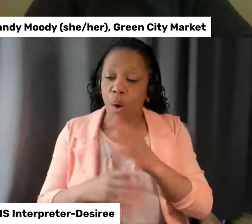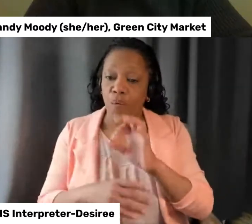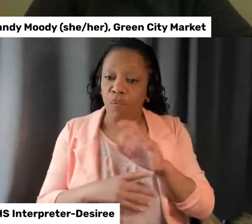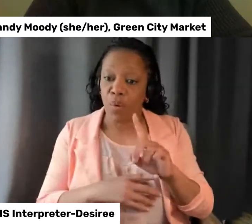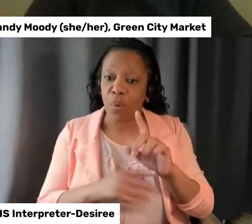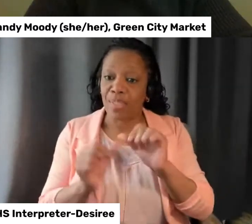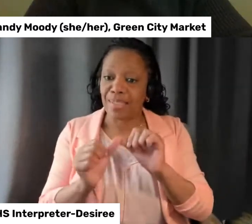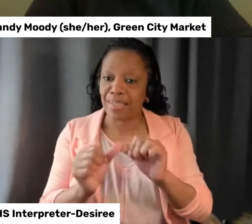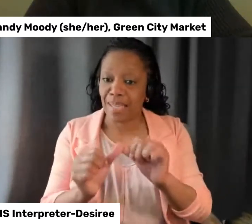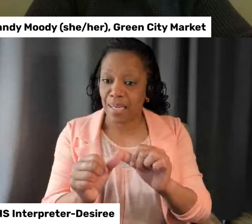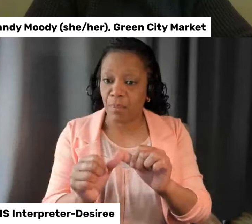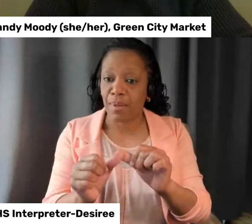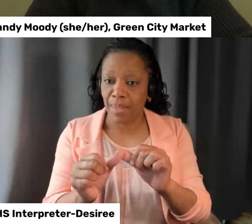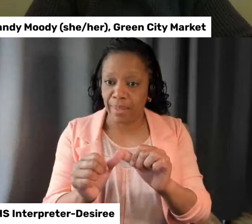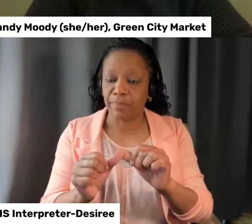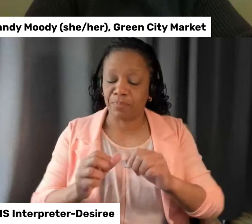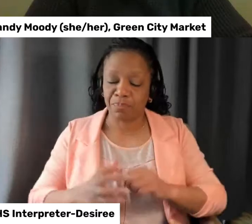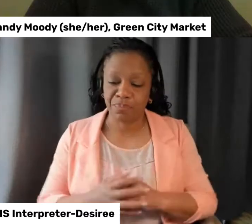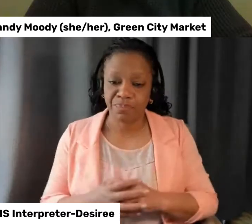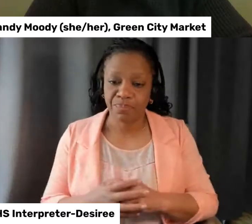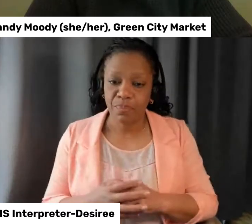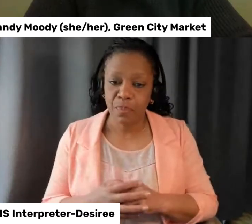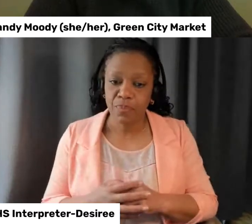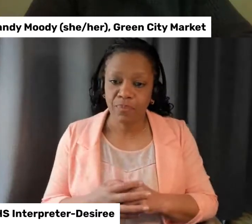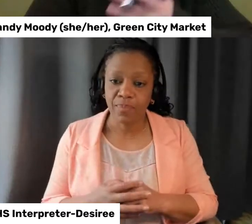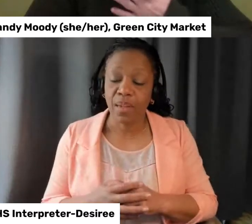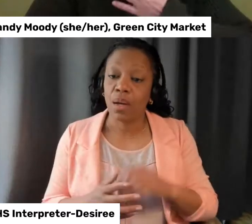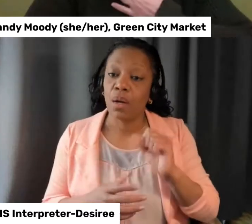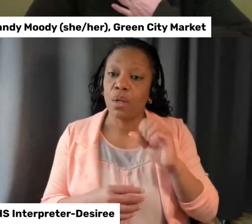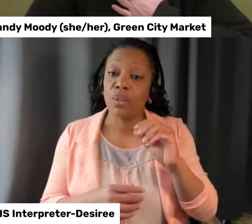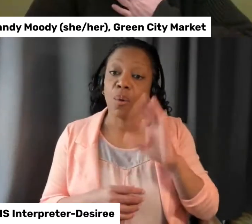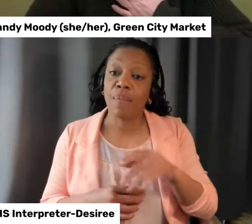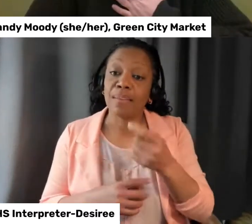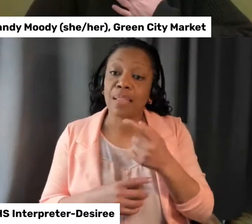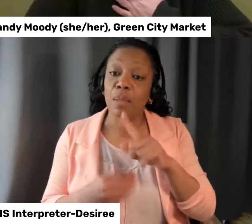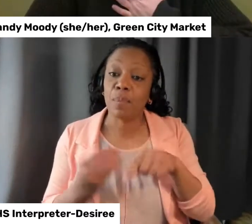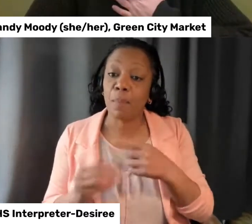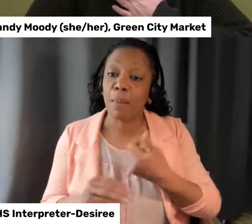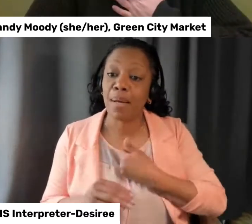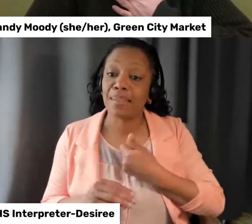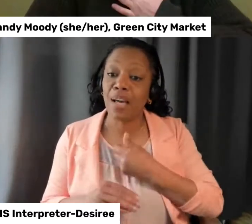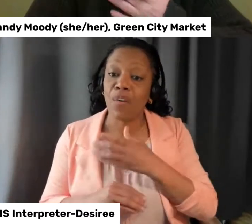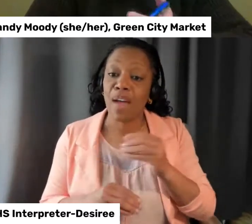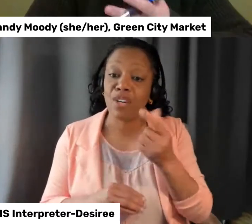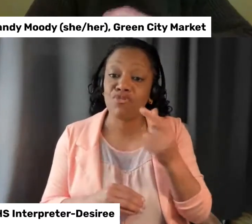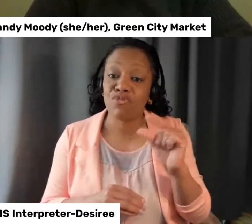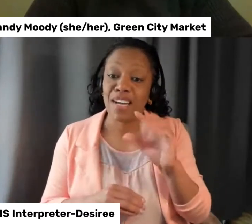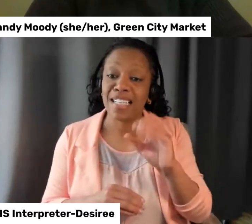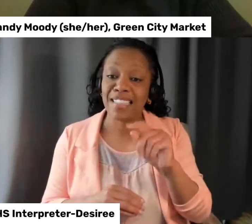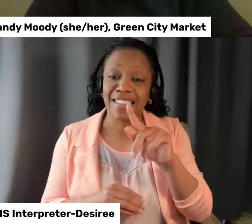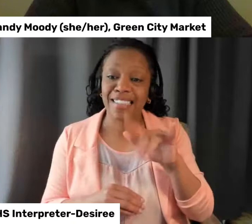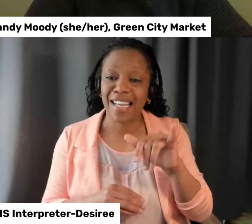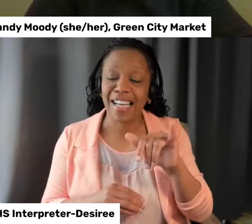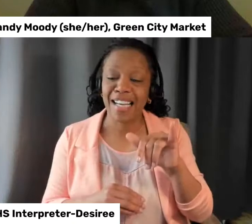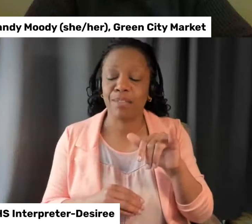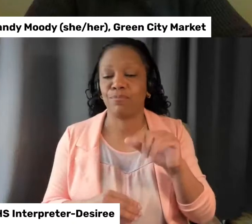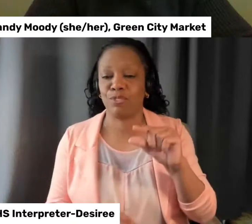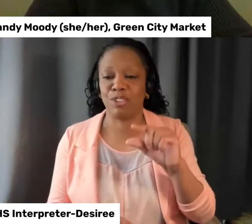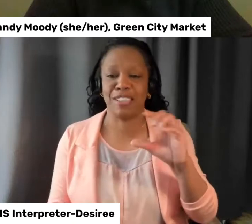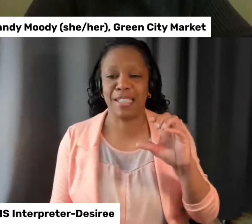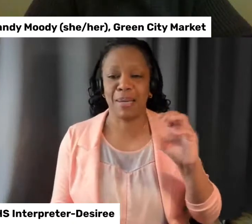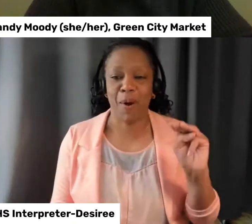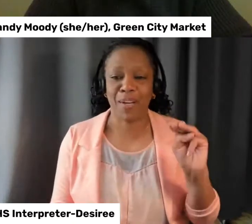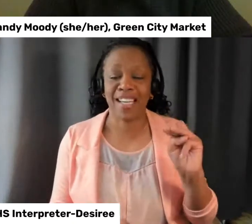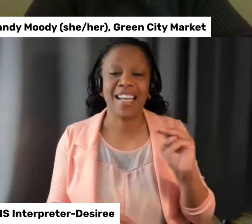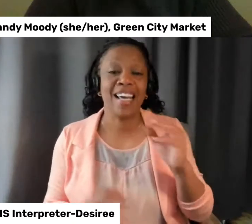people through various programs that the market operates. So that's a little bit about me and Green City Market. I'll kick it over to Angela to